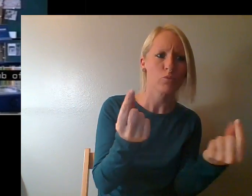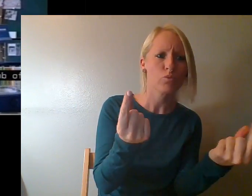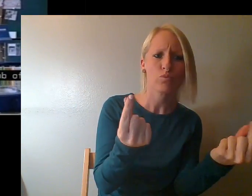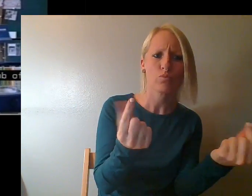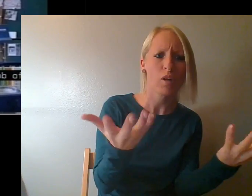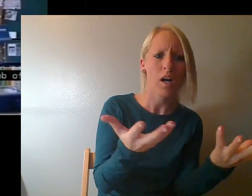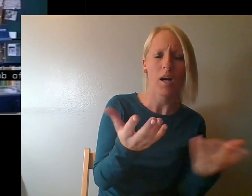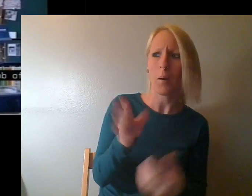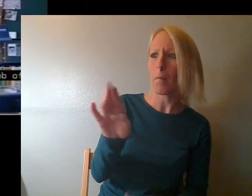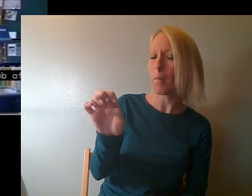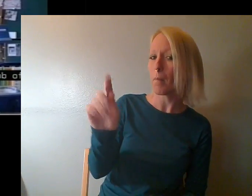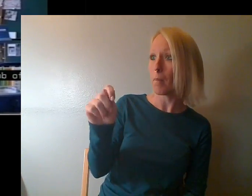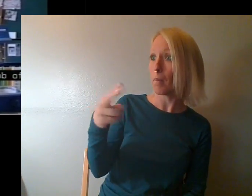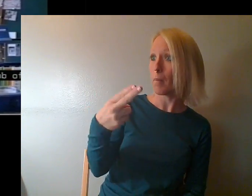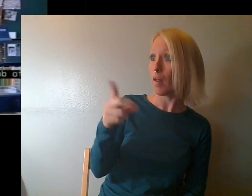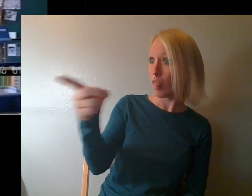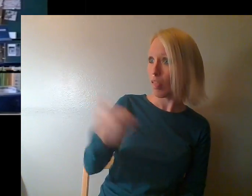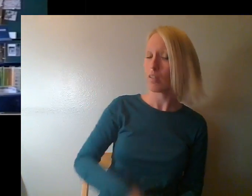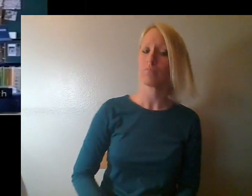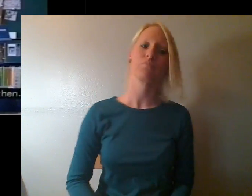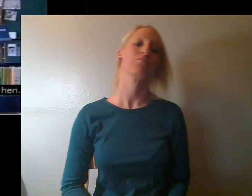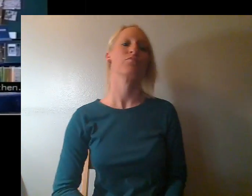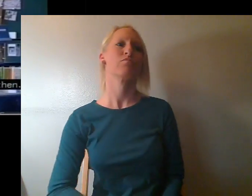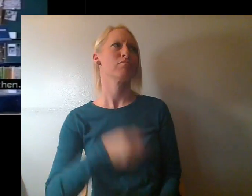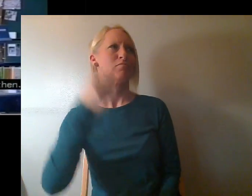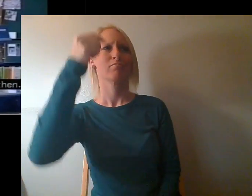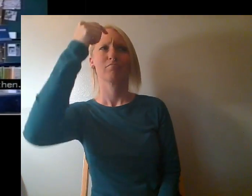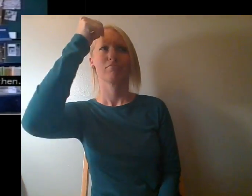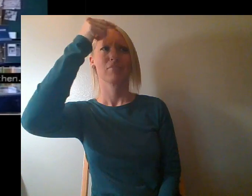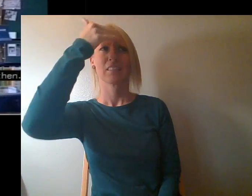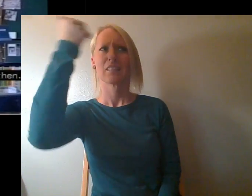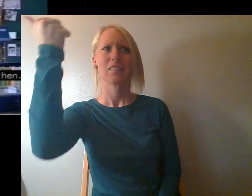Beth? You remember Alicia then?